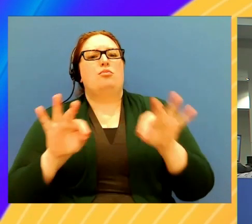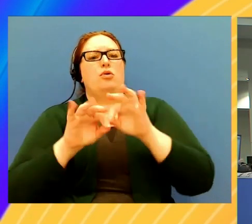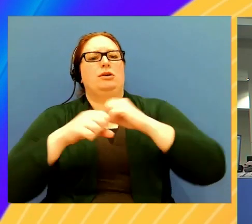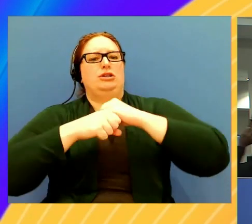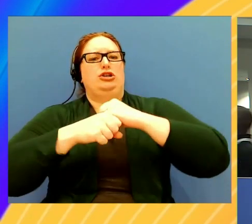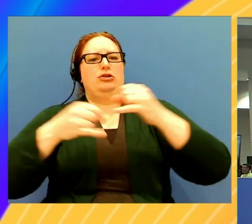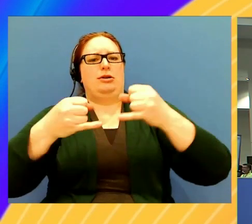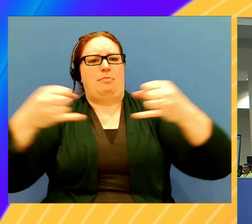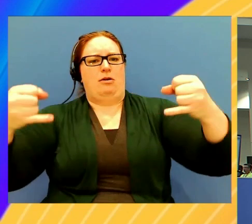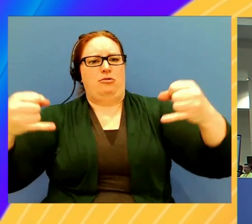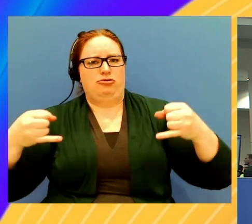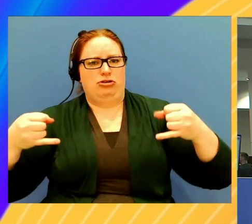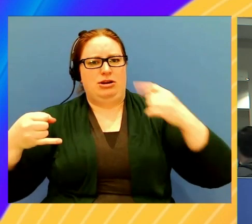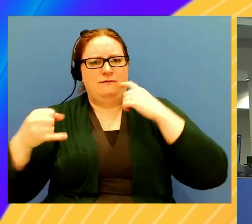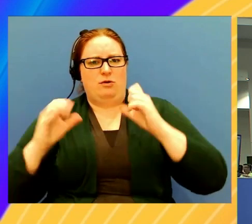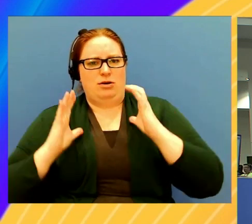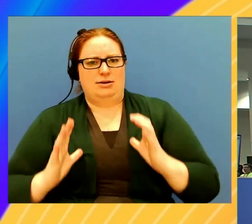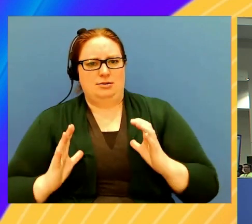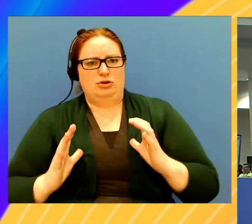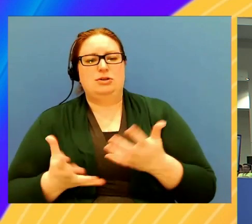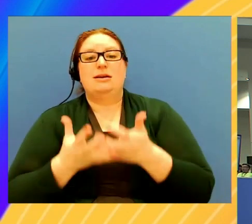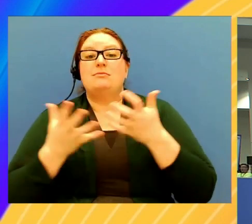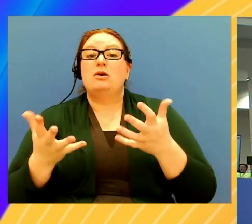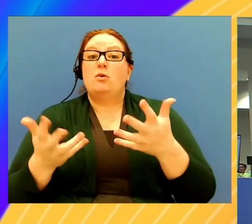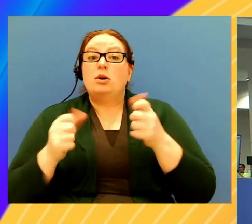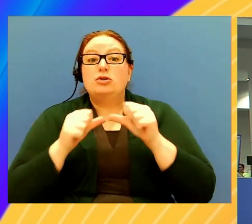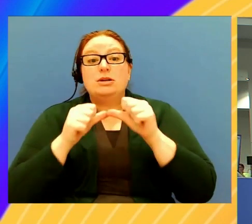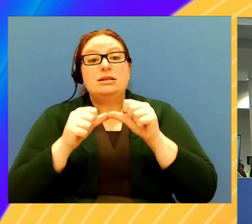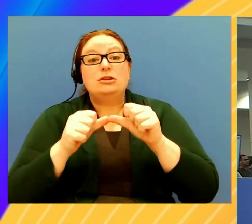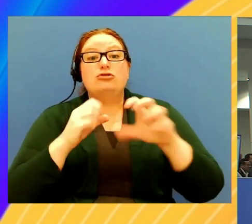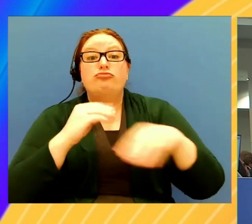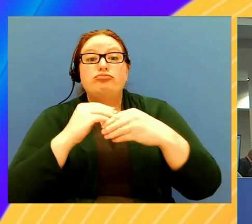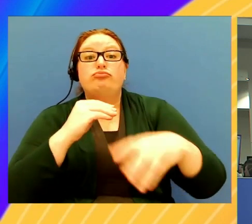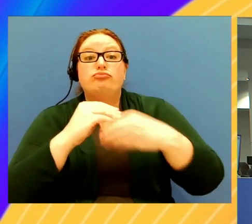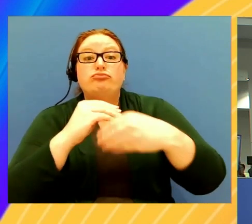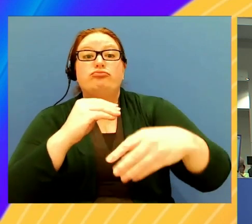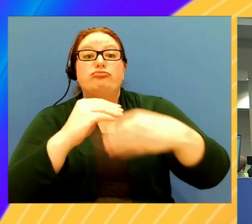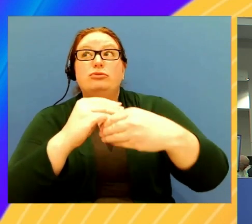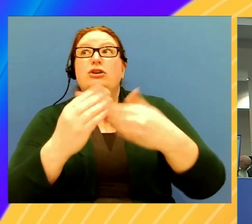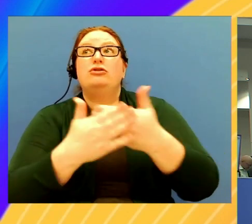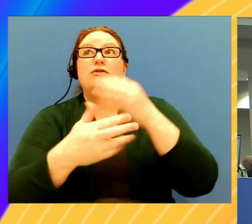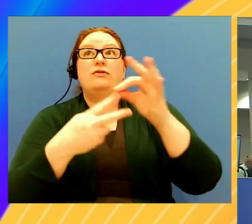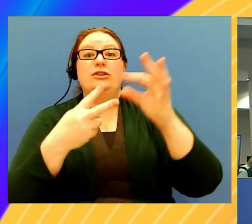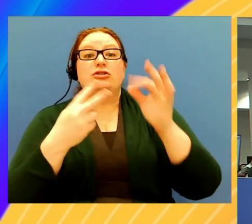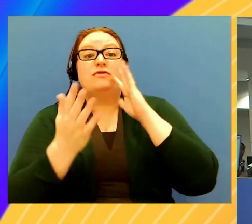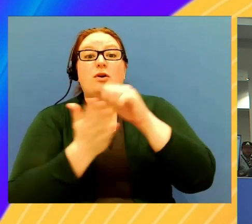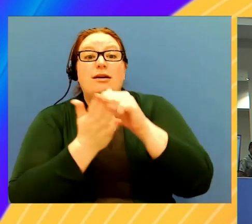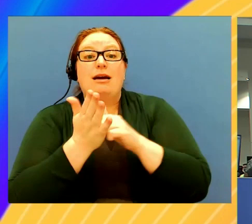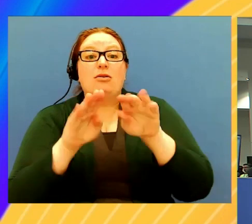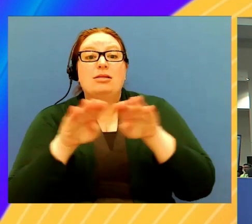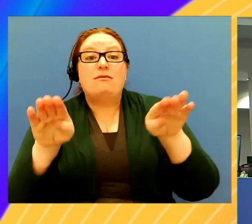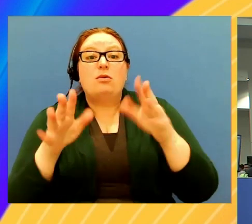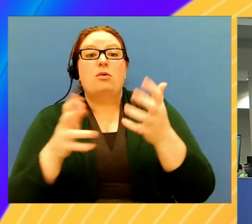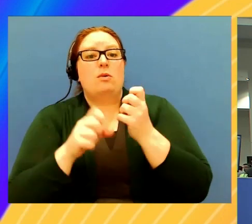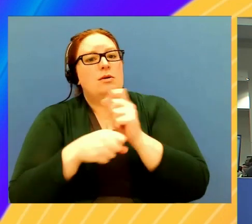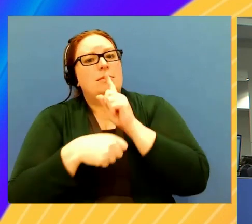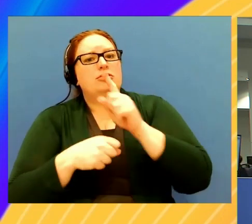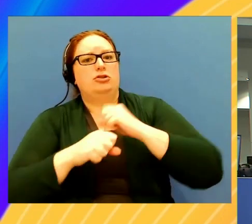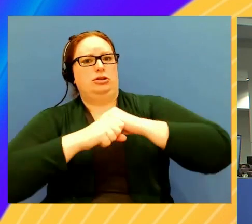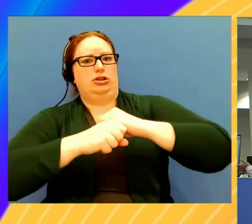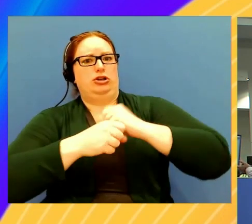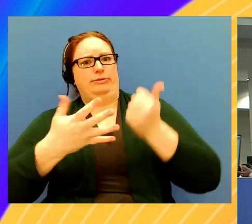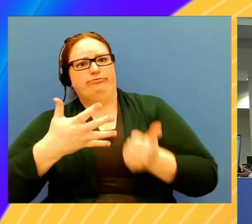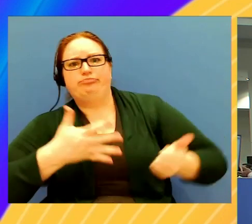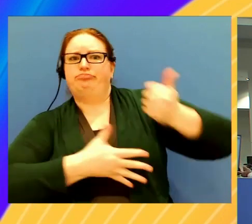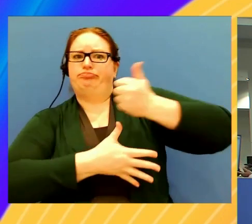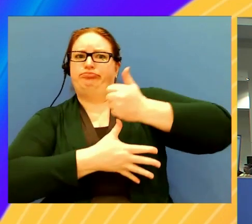customers. And as much as we want to continue to introduce new features at the account level, we have to make sure that security is, the top priority.